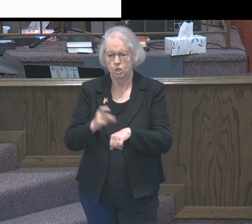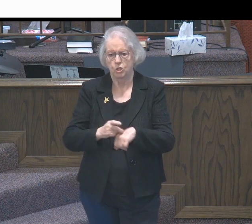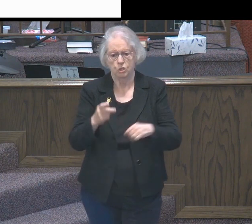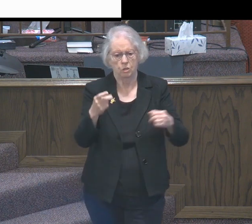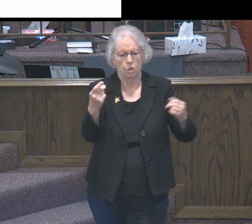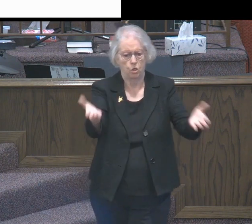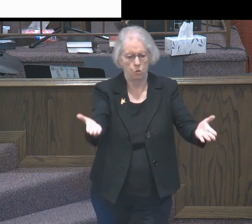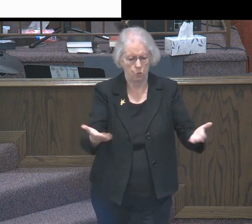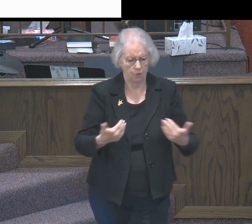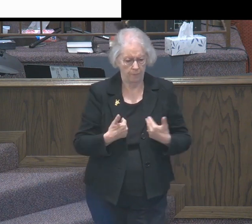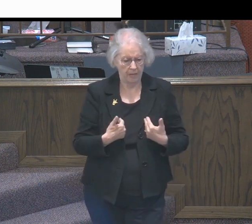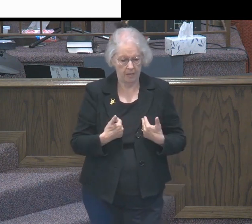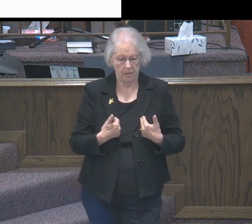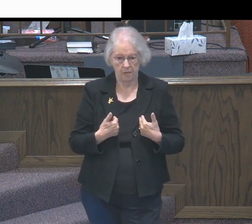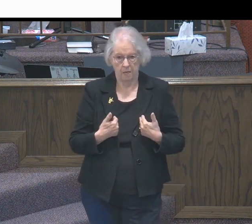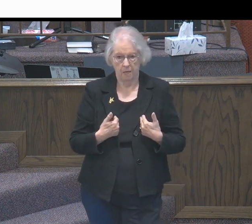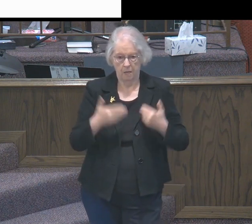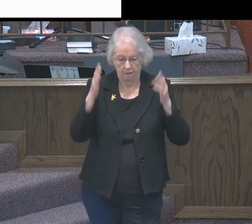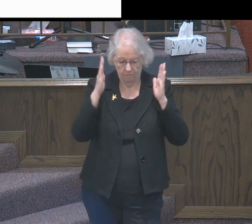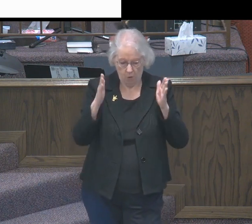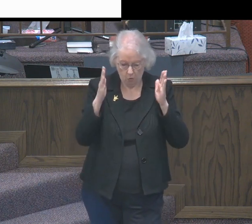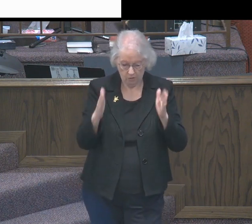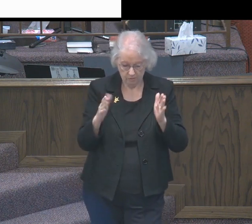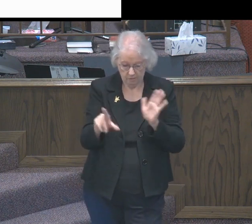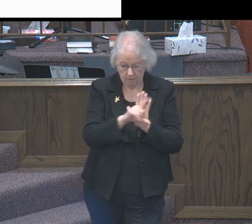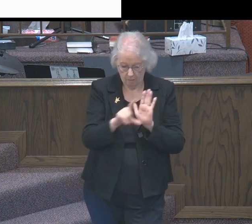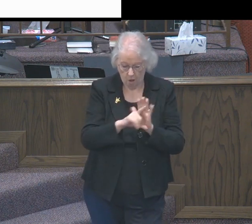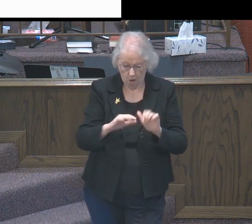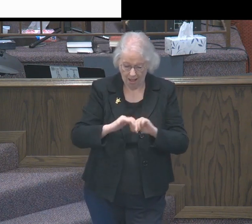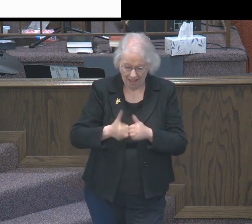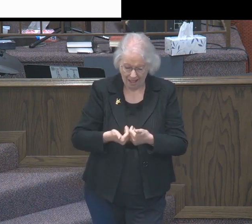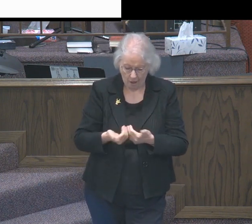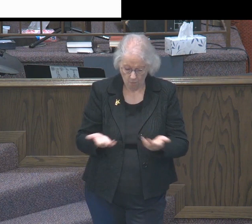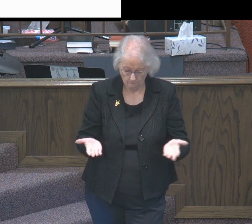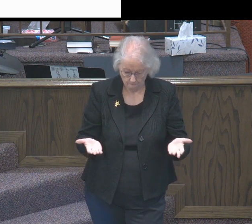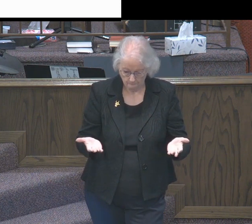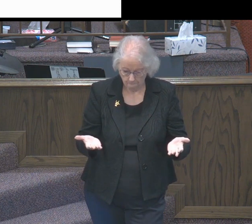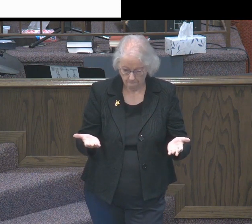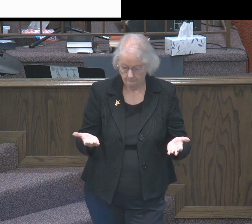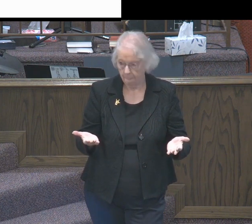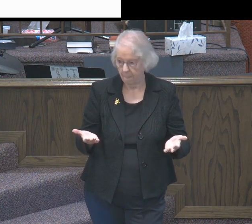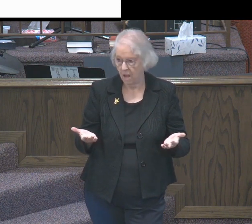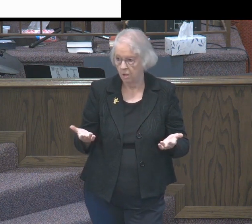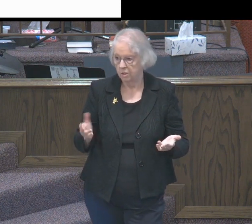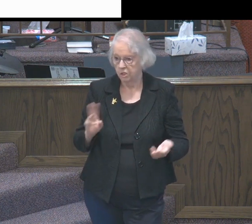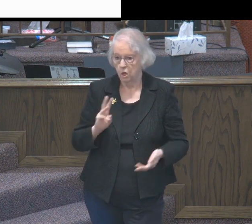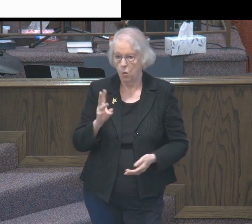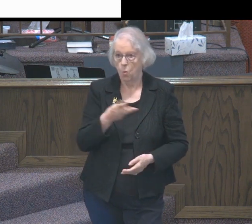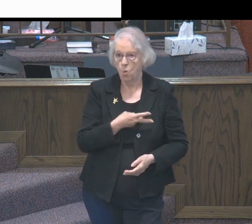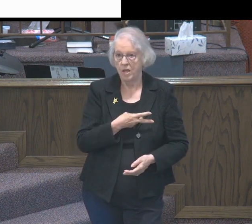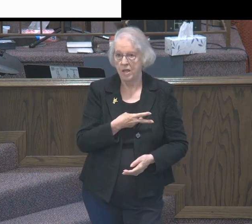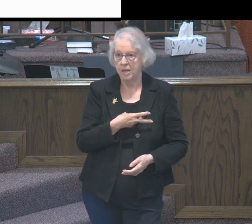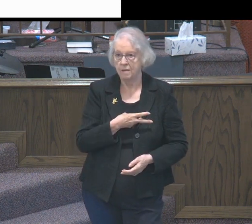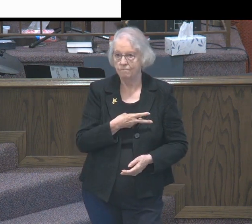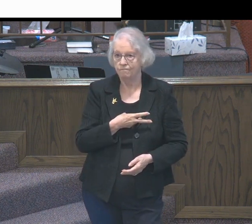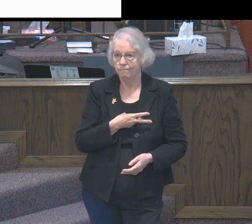all, what we find and what we see is I should receive it for what it is. I should